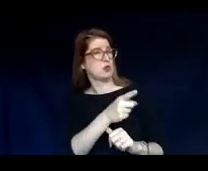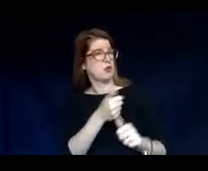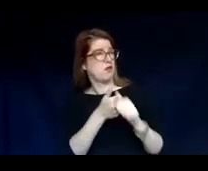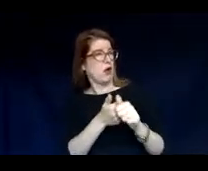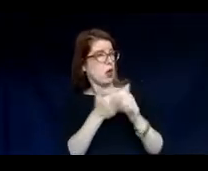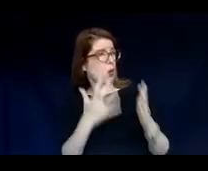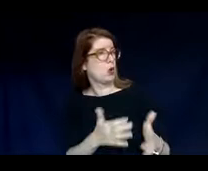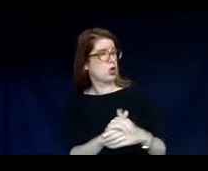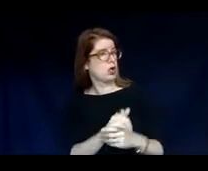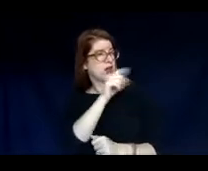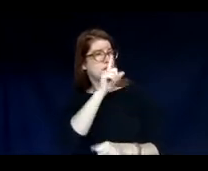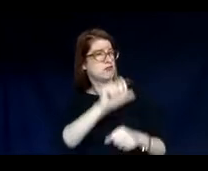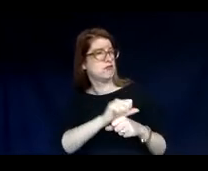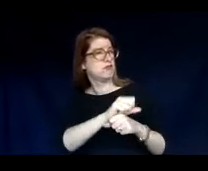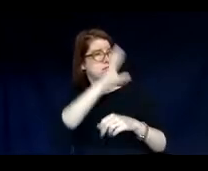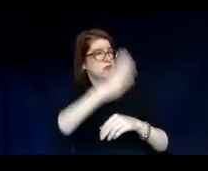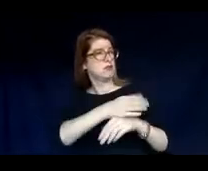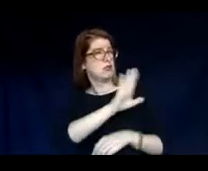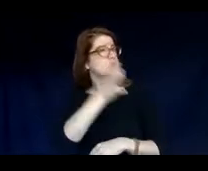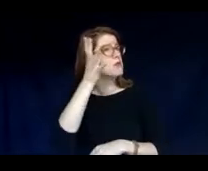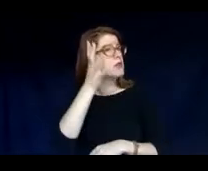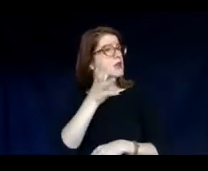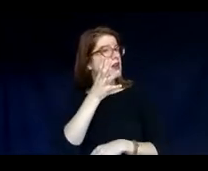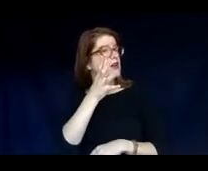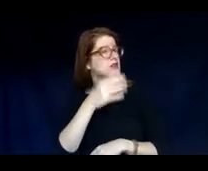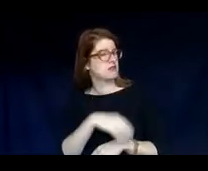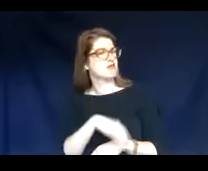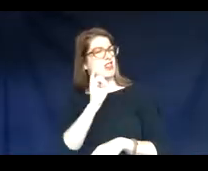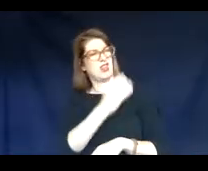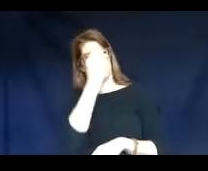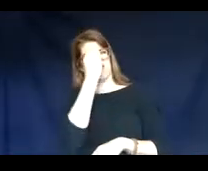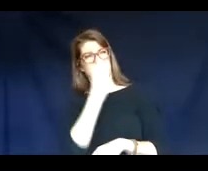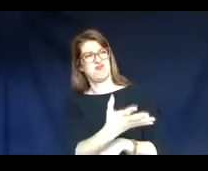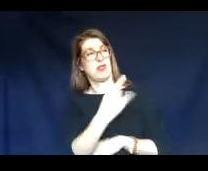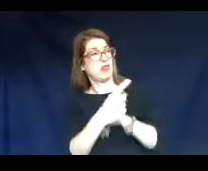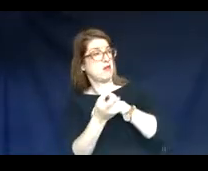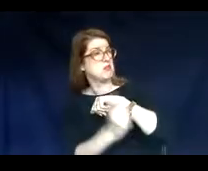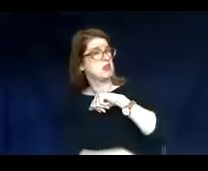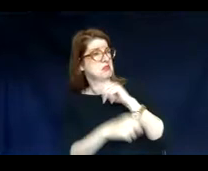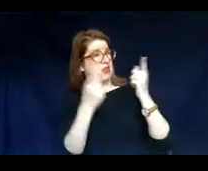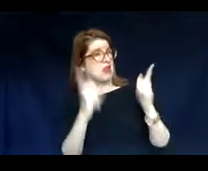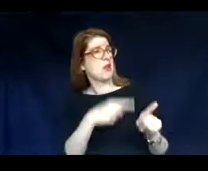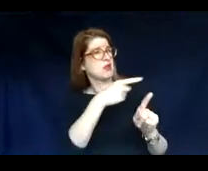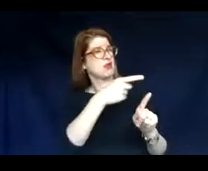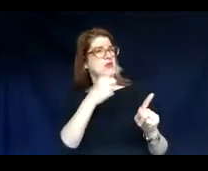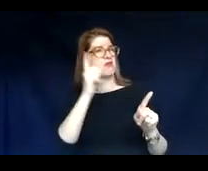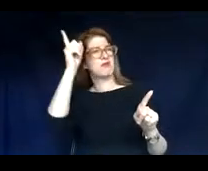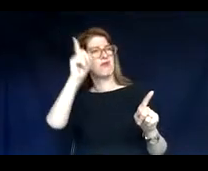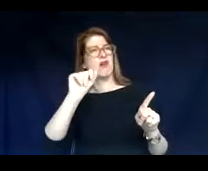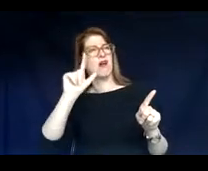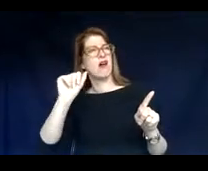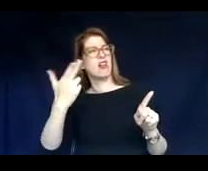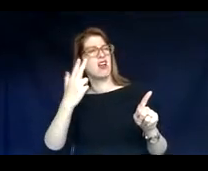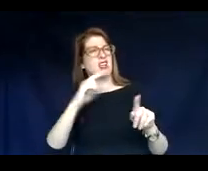not being a true son of my parents, that it was a reminder, this punishment, what happened to me, that he can strike me down not only in